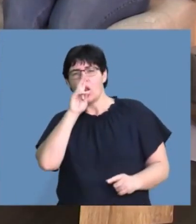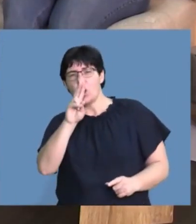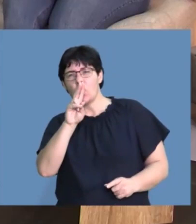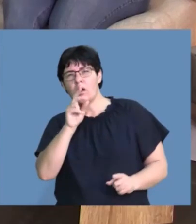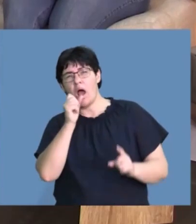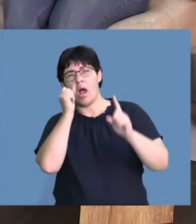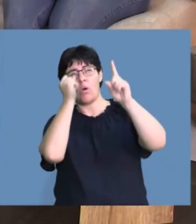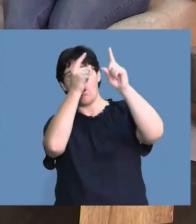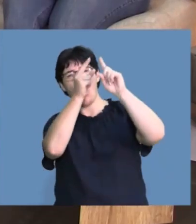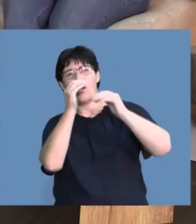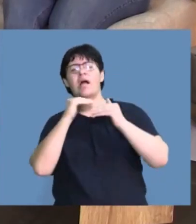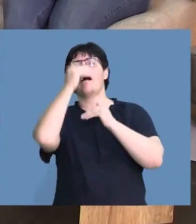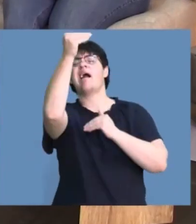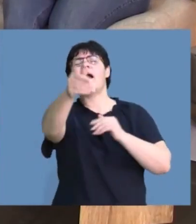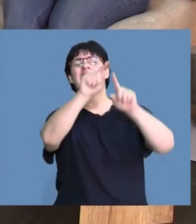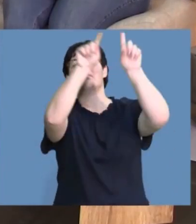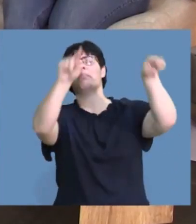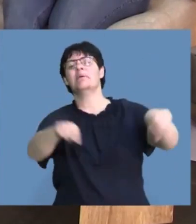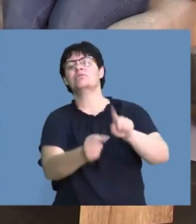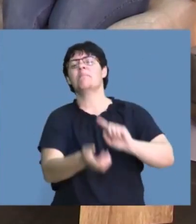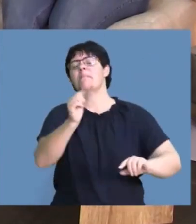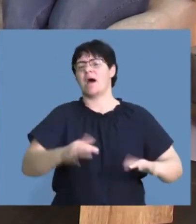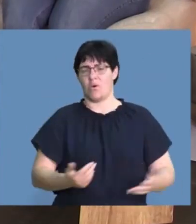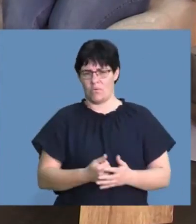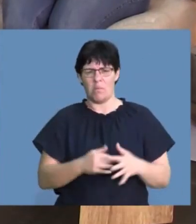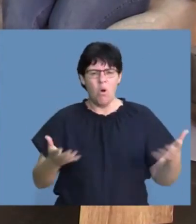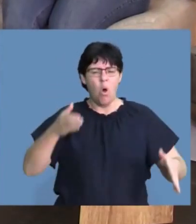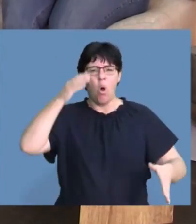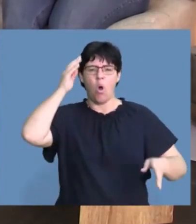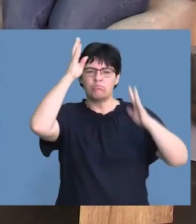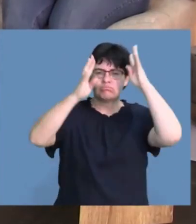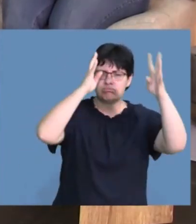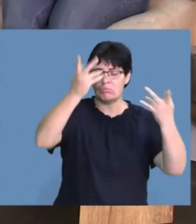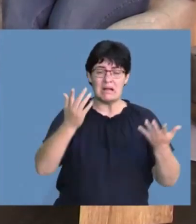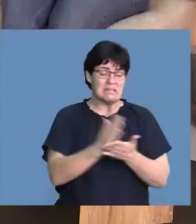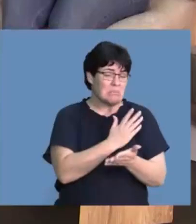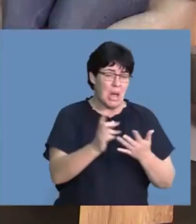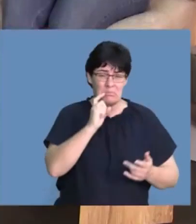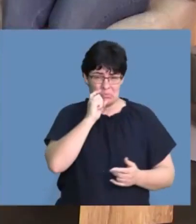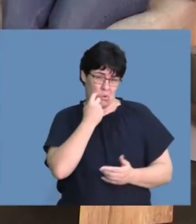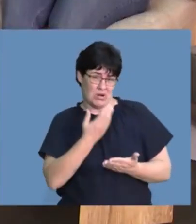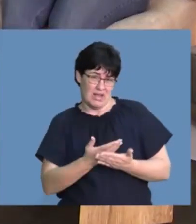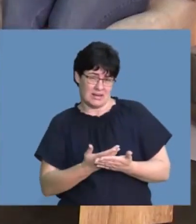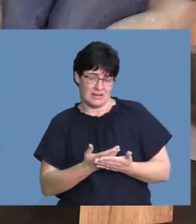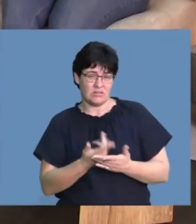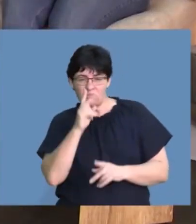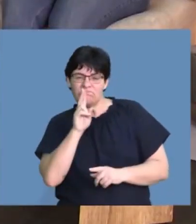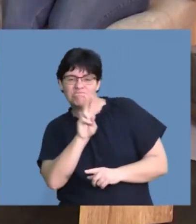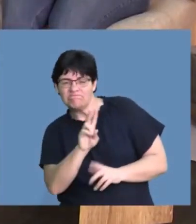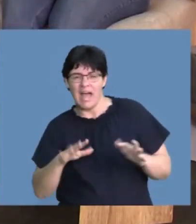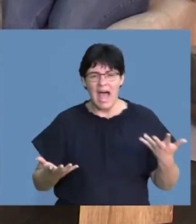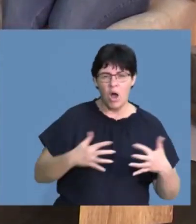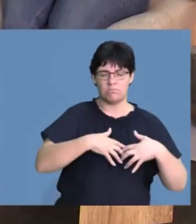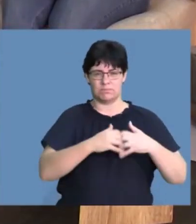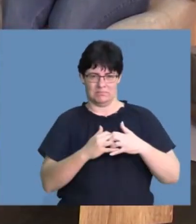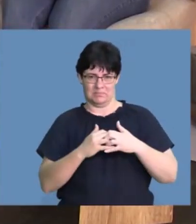picture for setting your goals. We're looking at a creative way because sometimes it can be really boring, so that's what we're looking at.